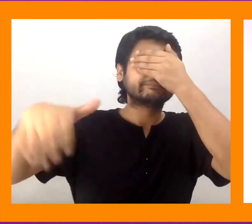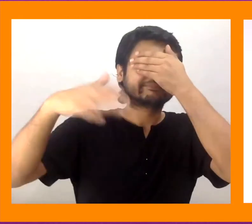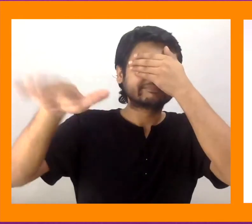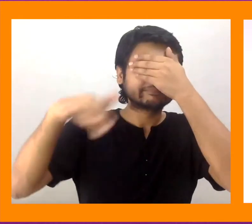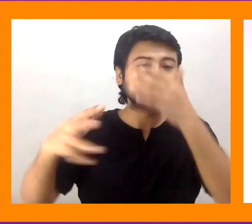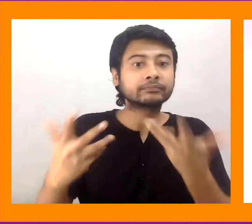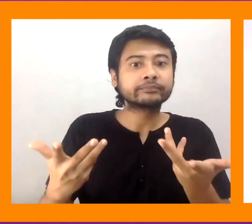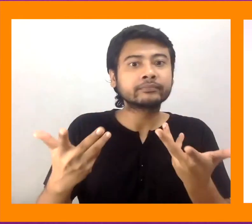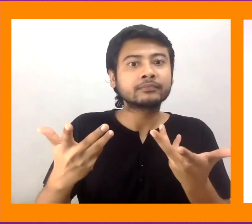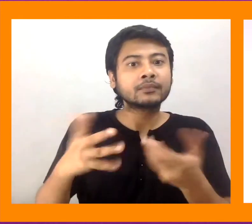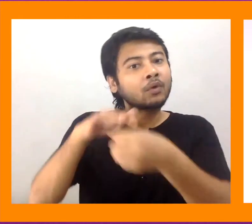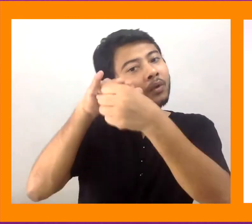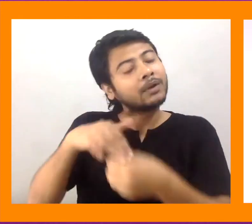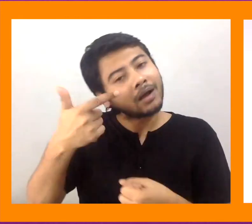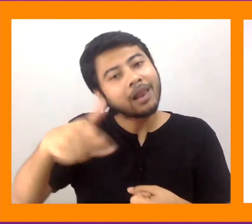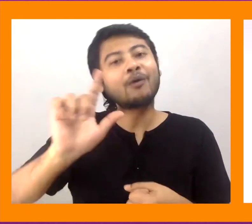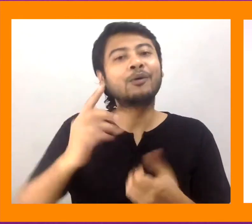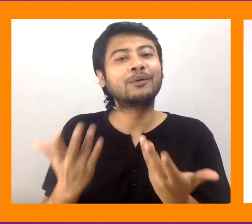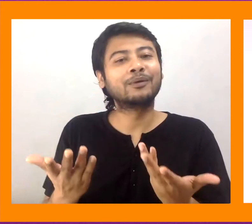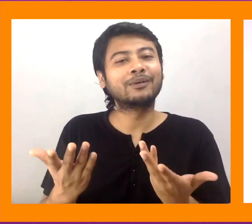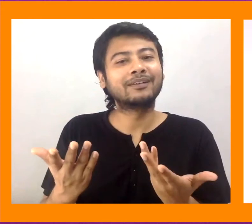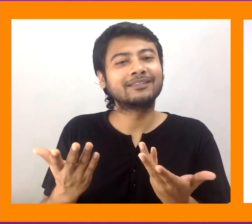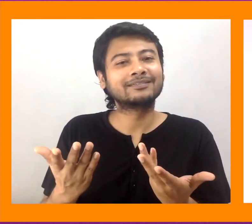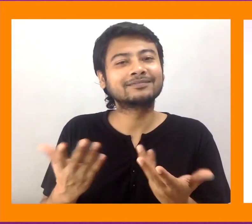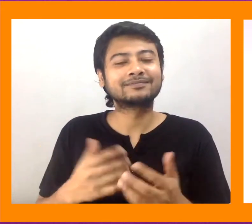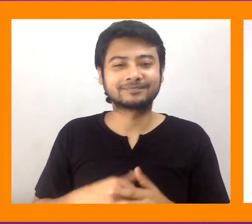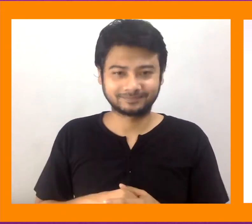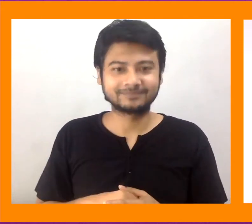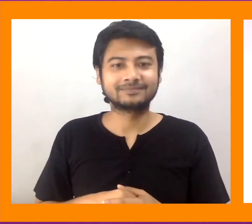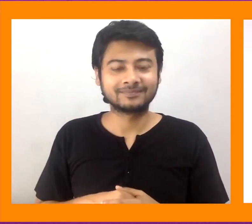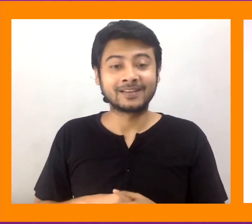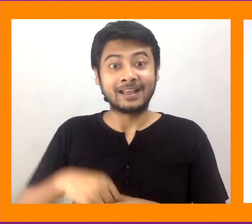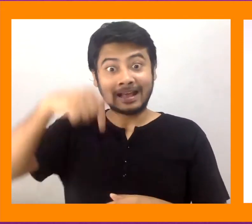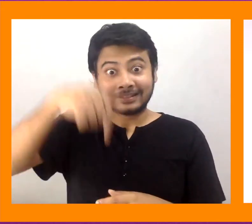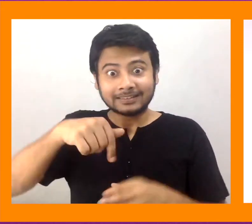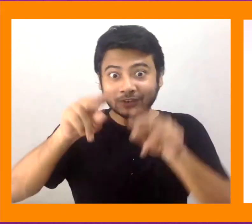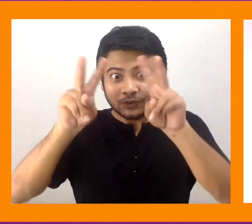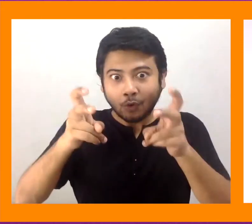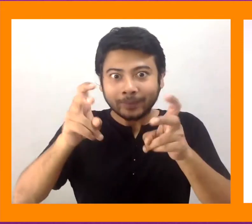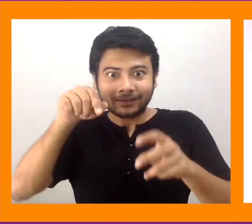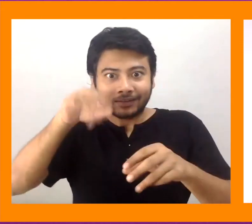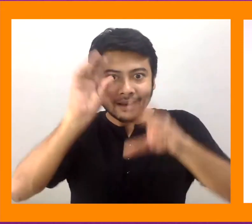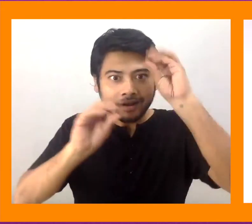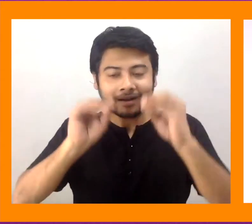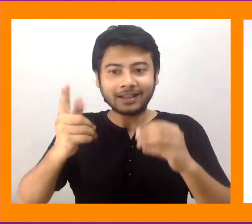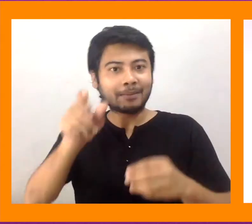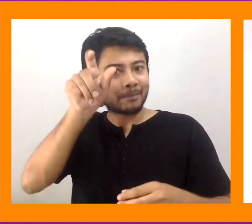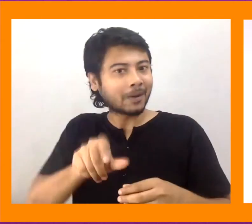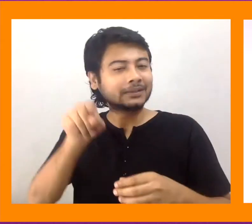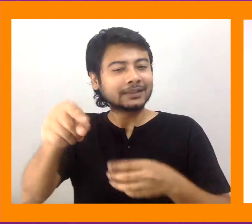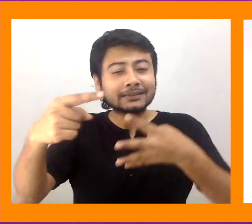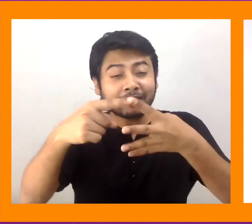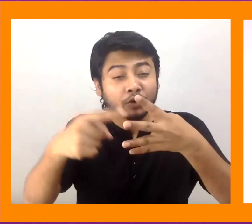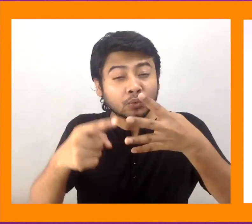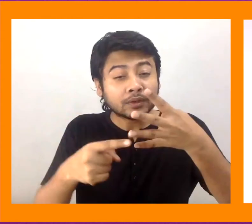How, knowingly or unknowingly, we might be contributing to the oppression of other people. But having an intersectional